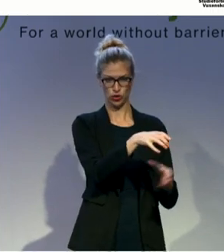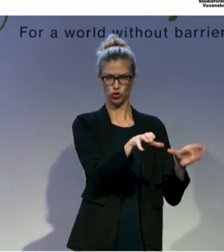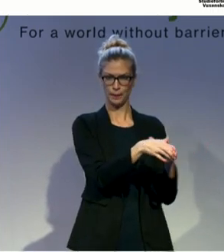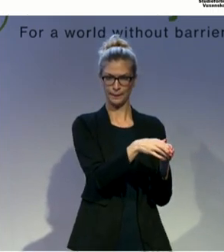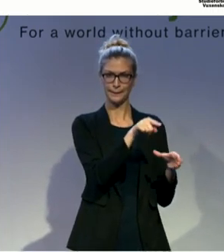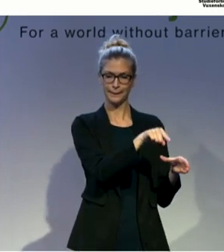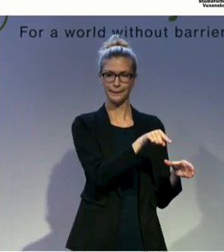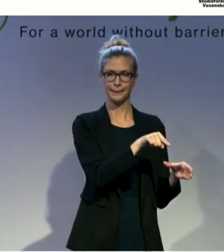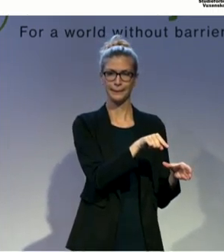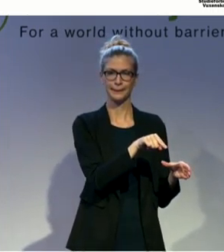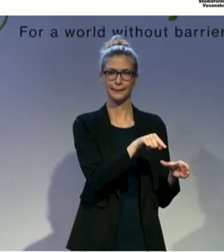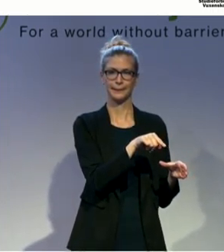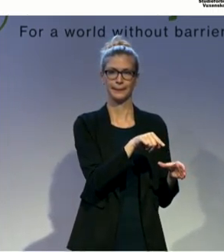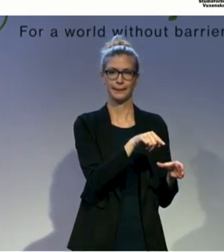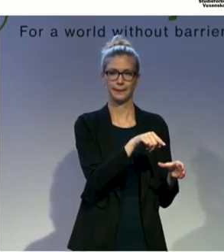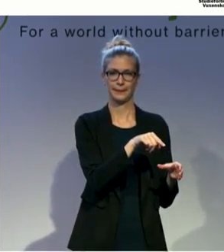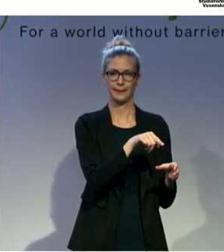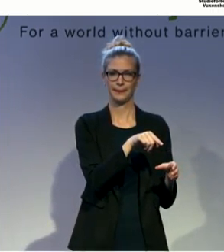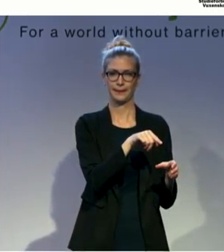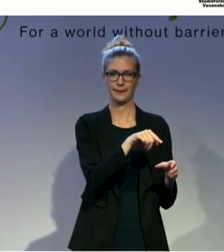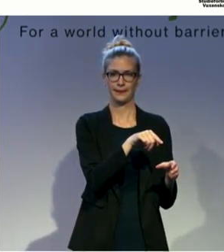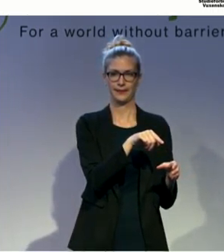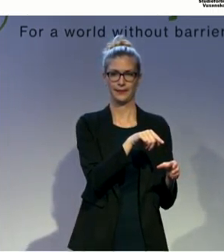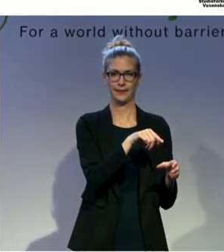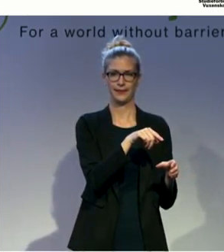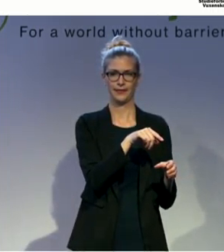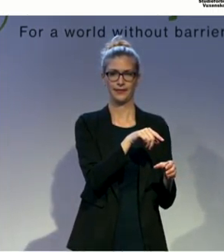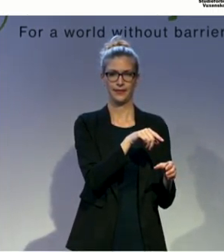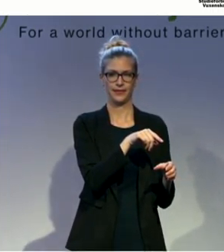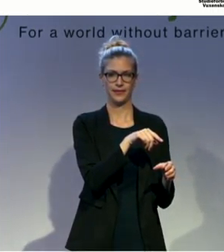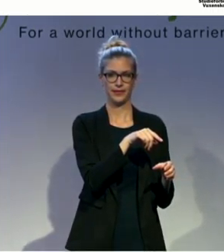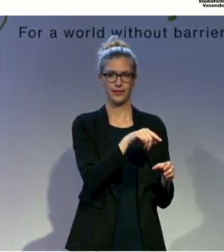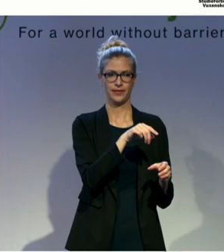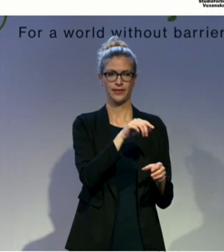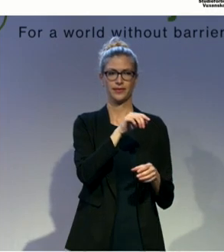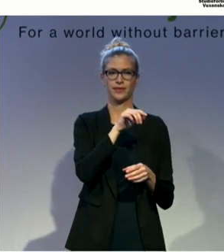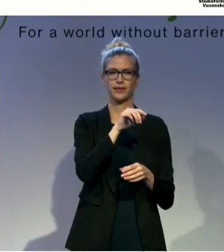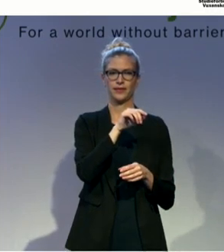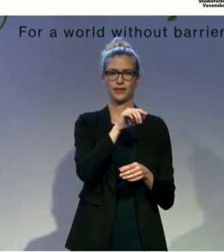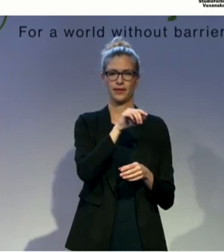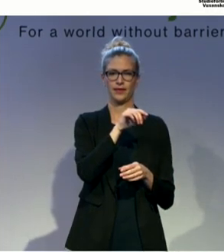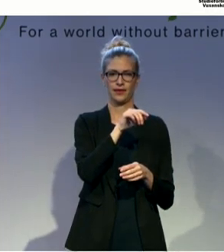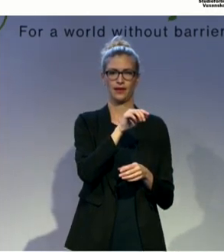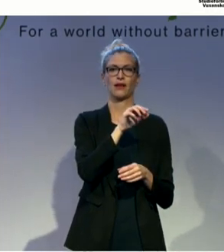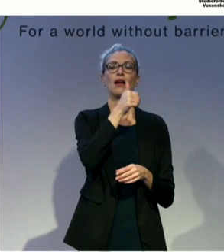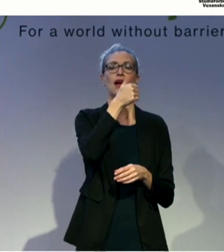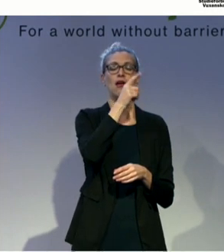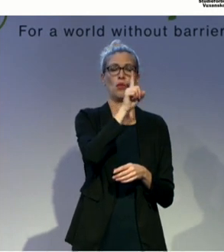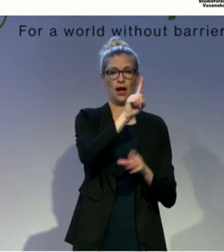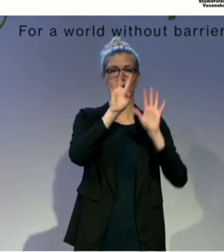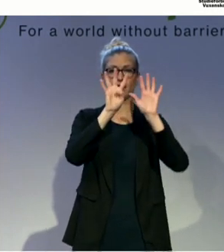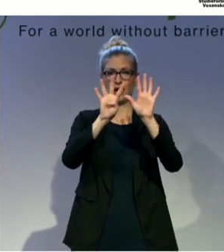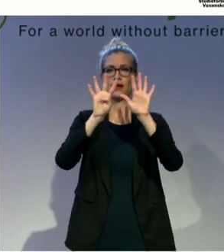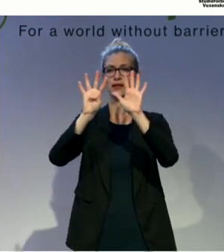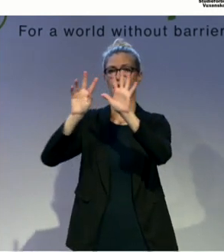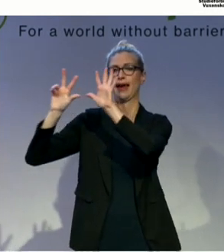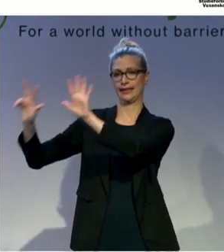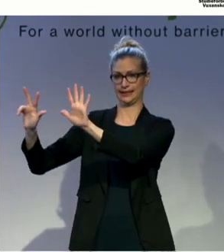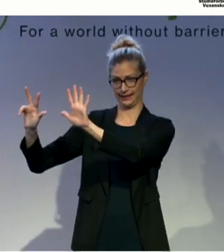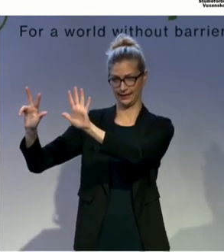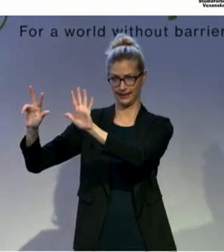but most people with intellectual disabilities still don't vote. We arranged a workshop together with people with